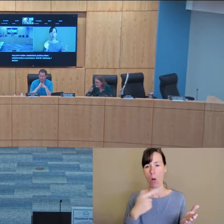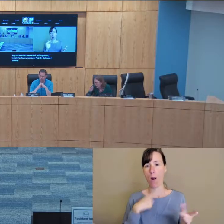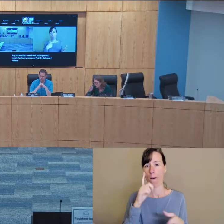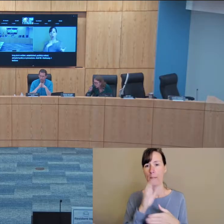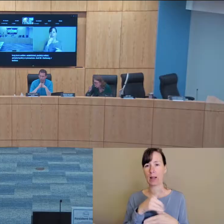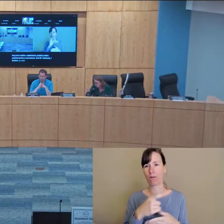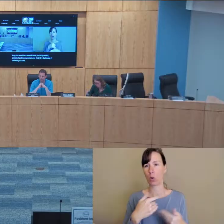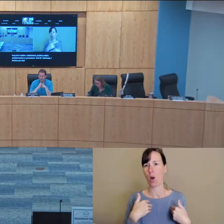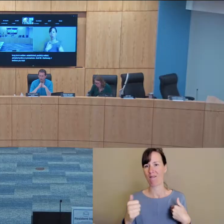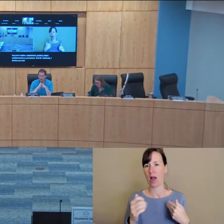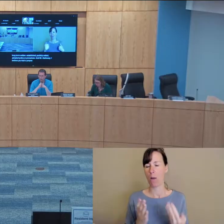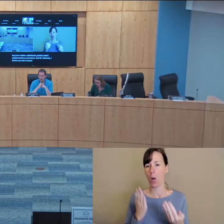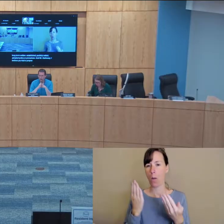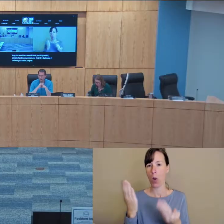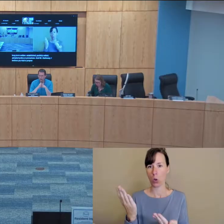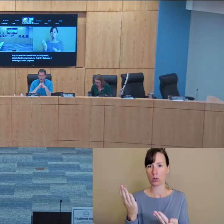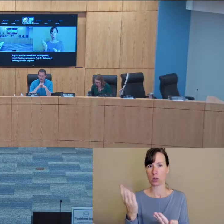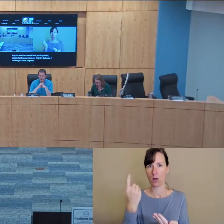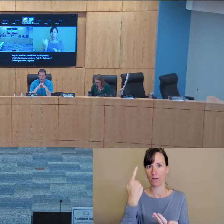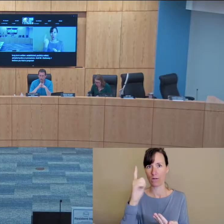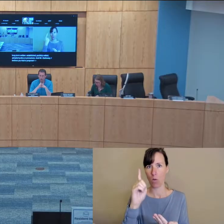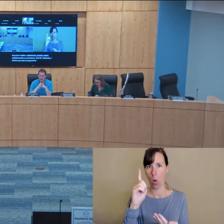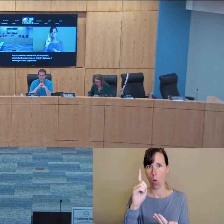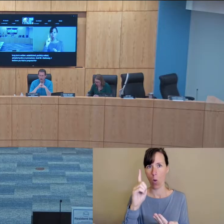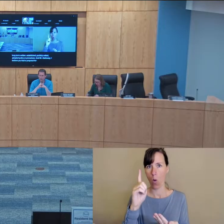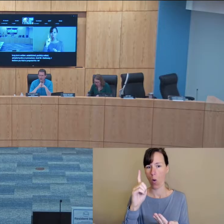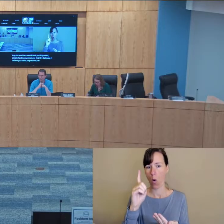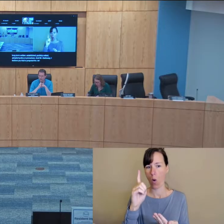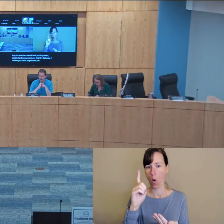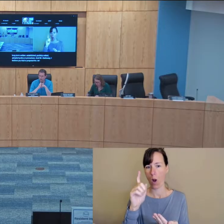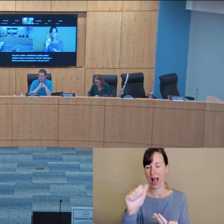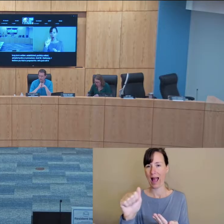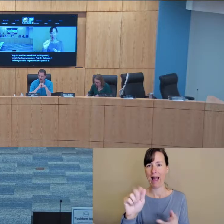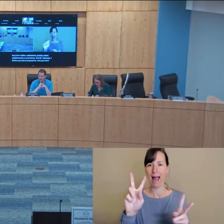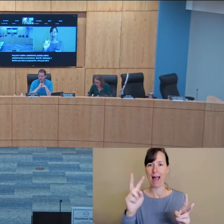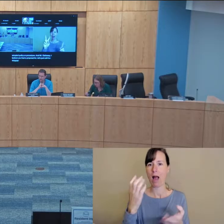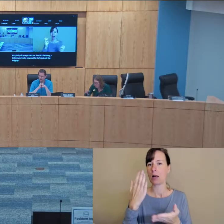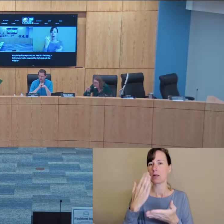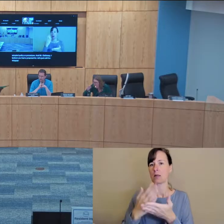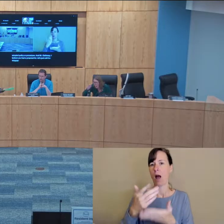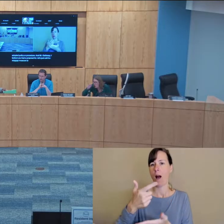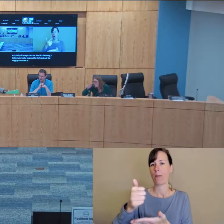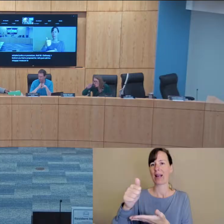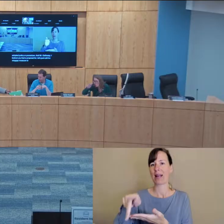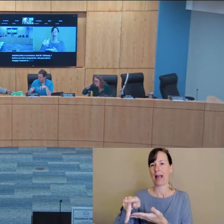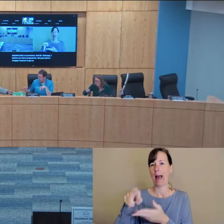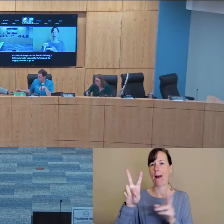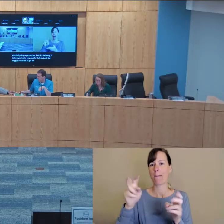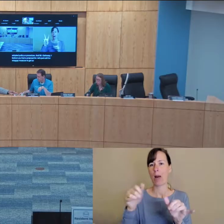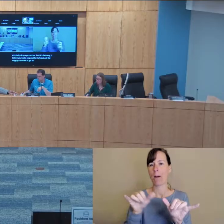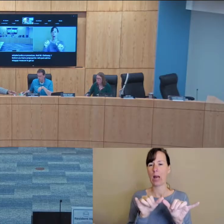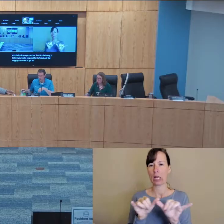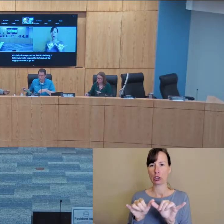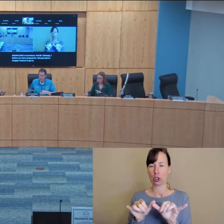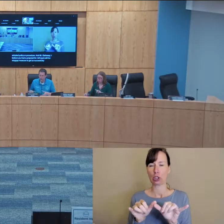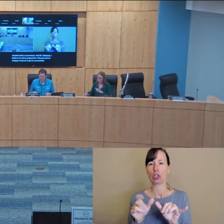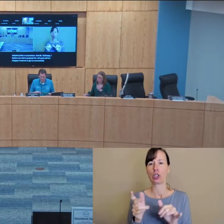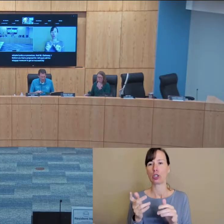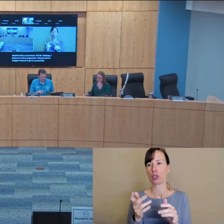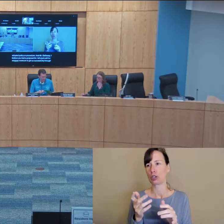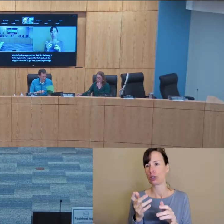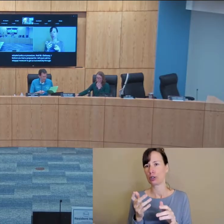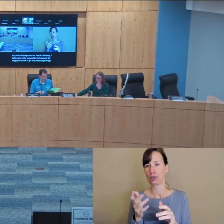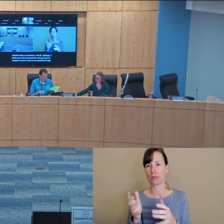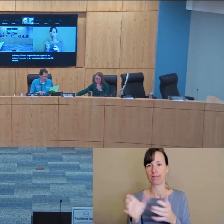had a proposal for, let's just call it a stopgap measure to get us successfully through Mr.